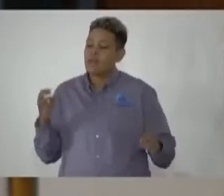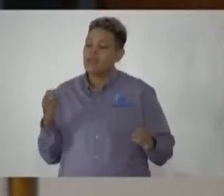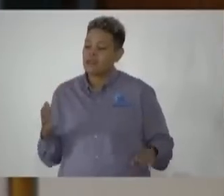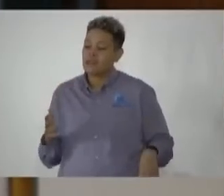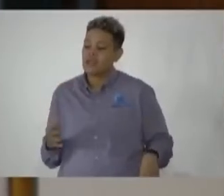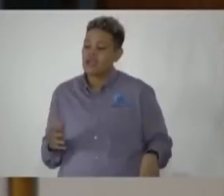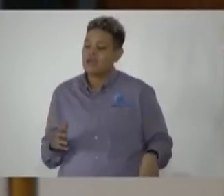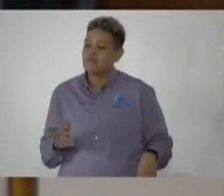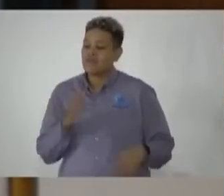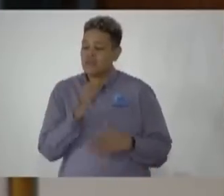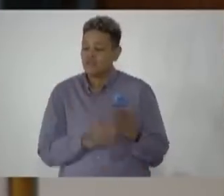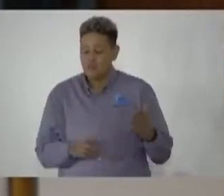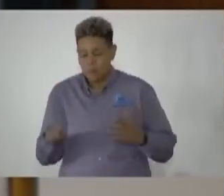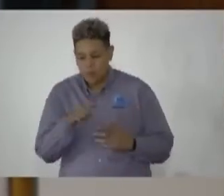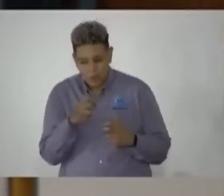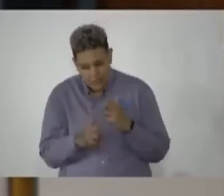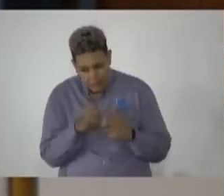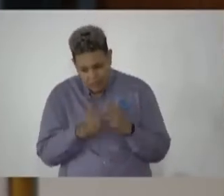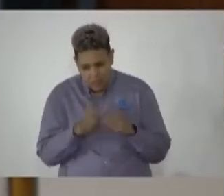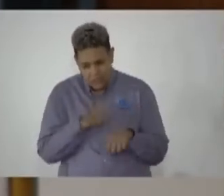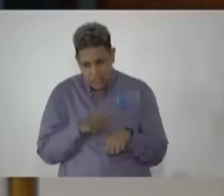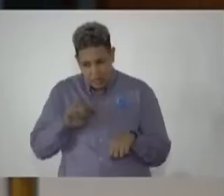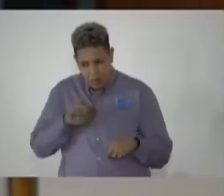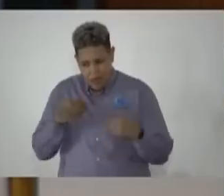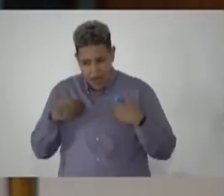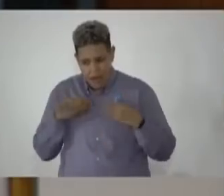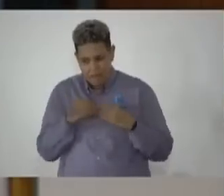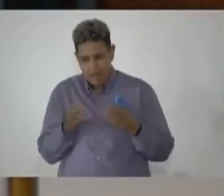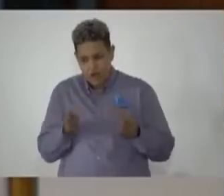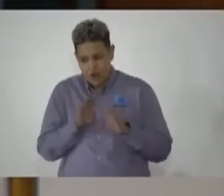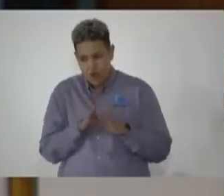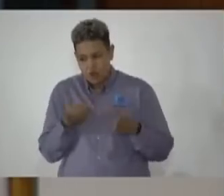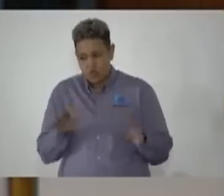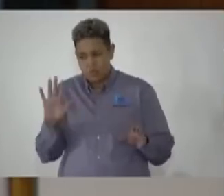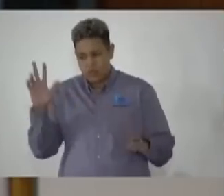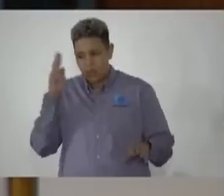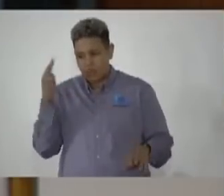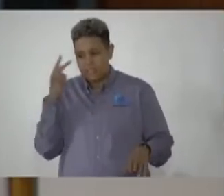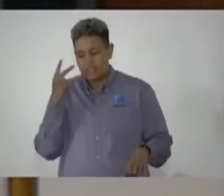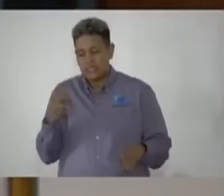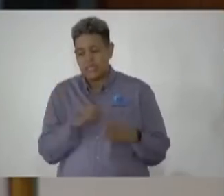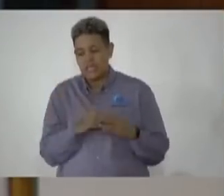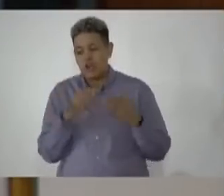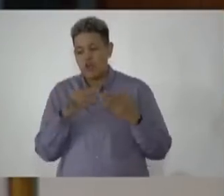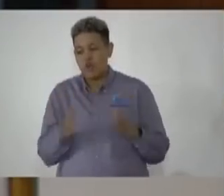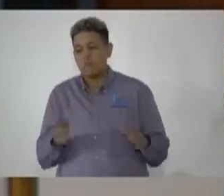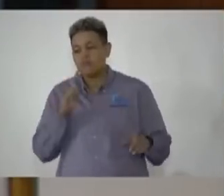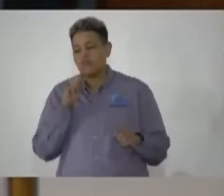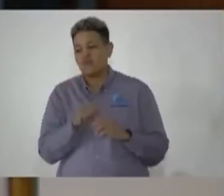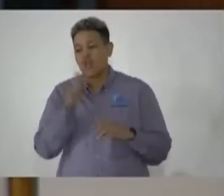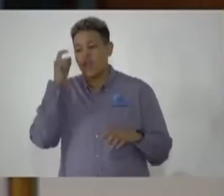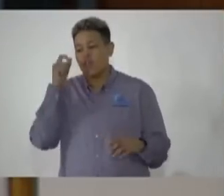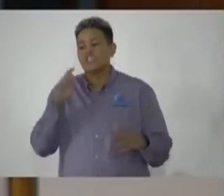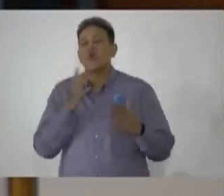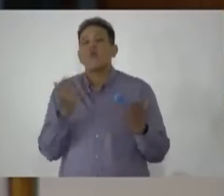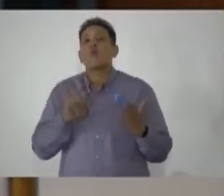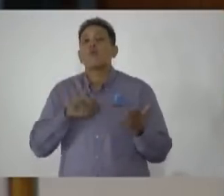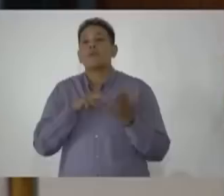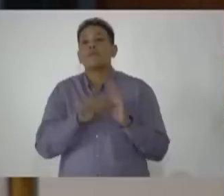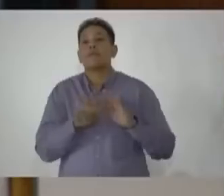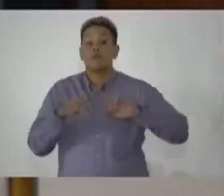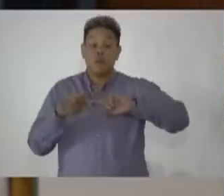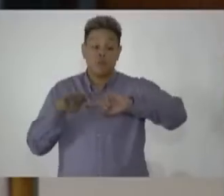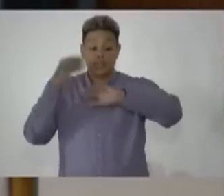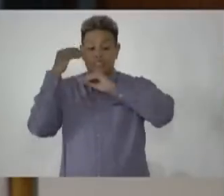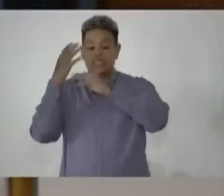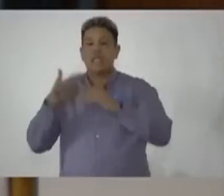that even some of those difficult times we have in the closed room, that they'll actually see it in open to understand what we mean when we say